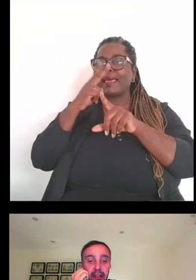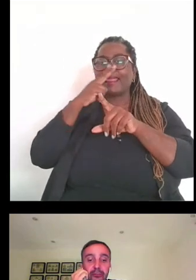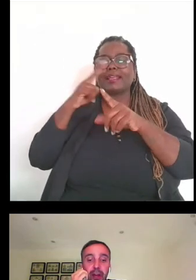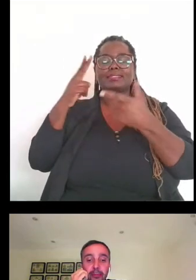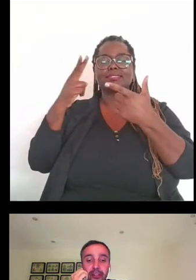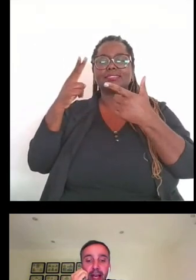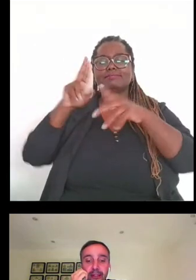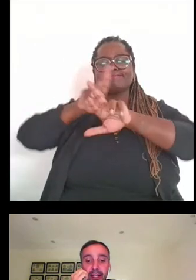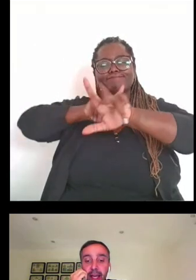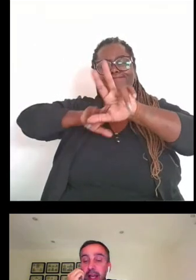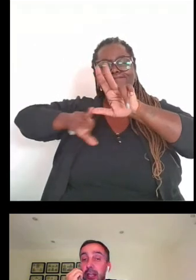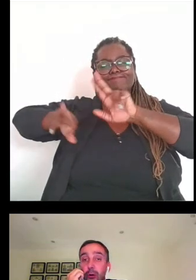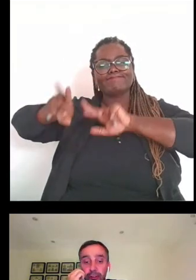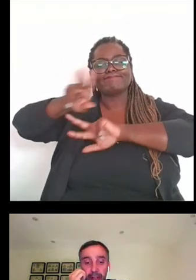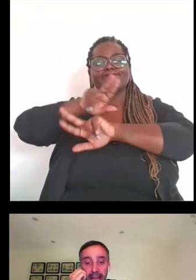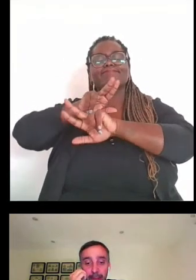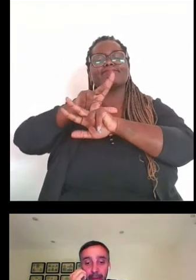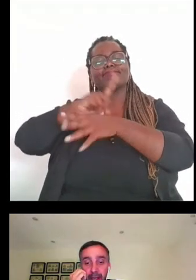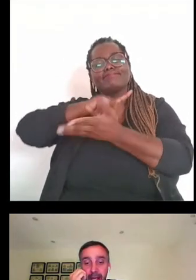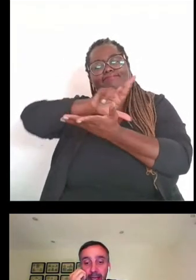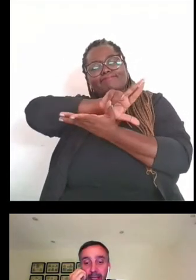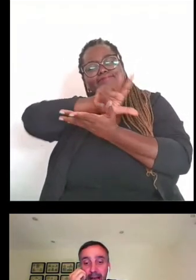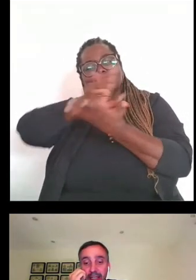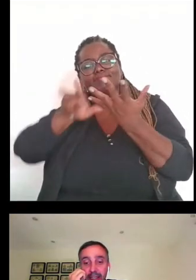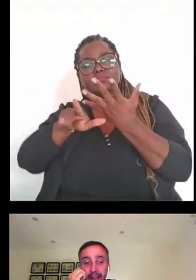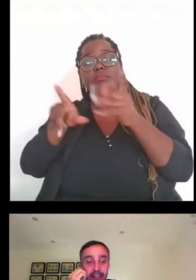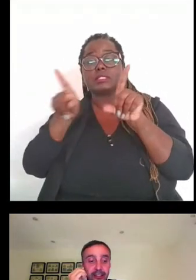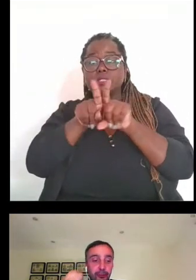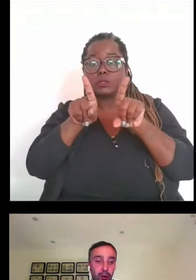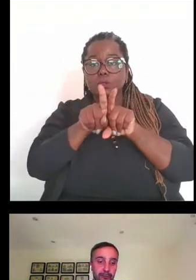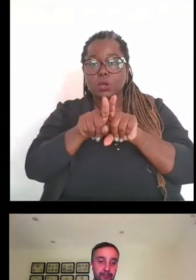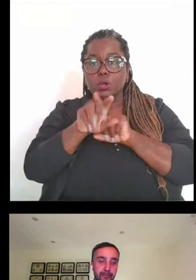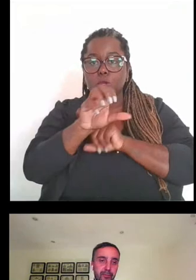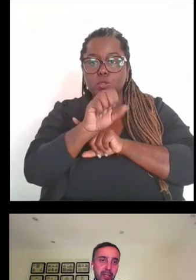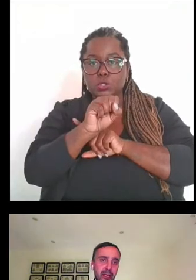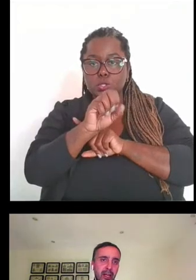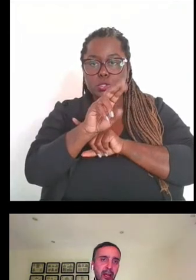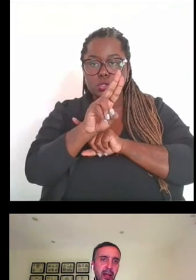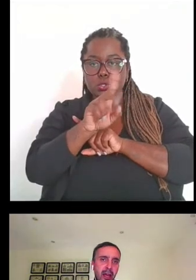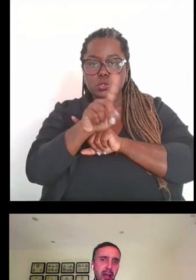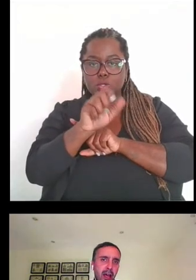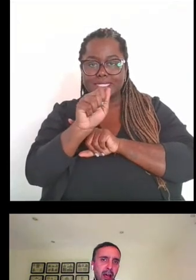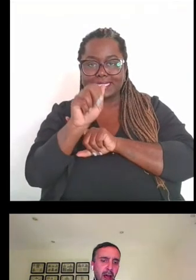avant-gardes in a famous essay notes on Camp in 1964.